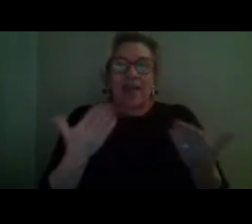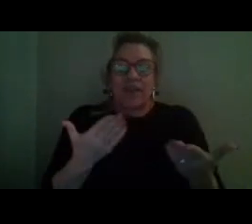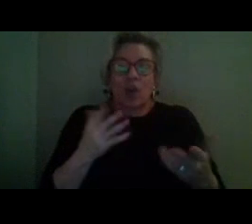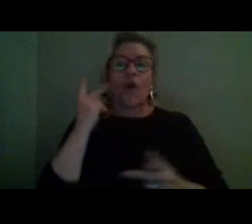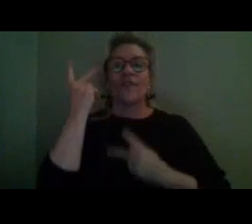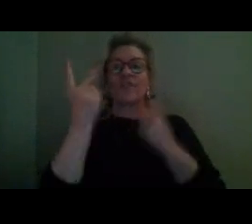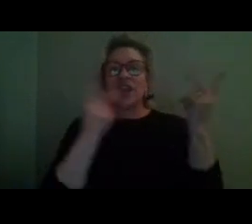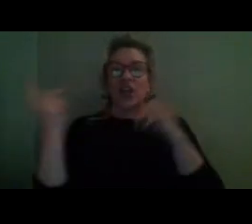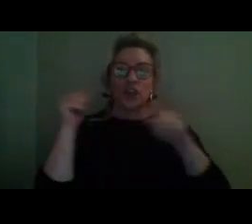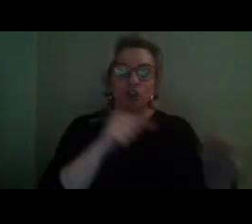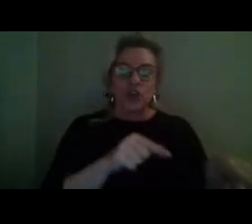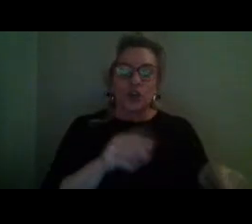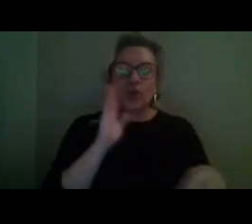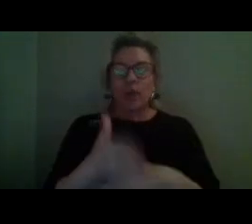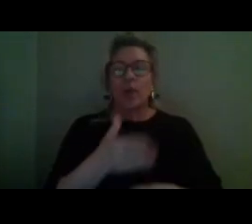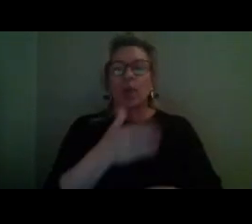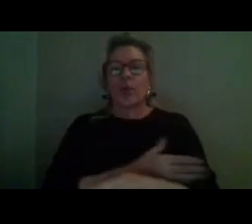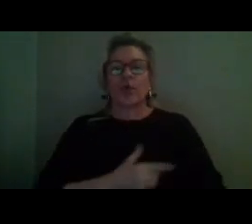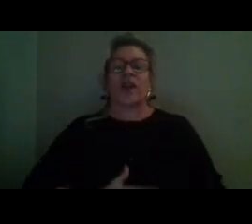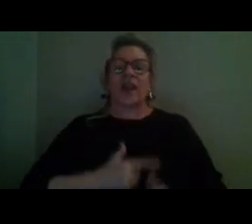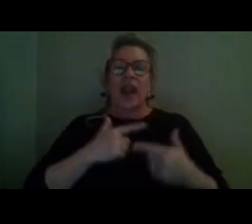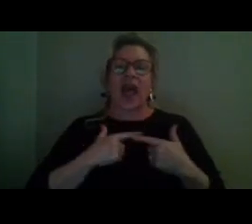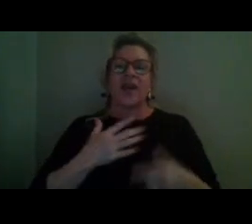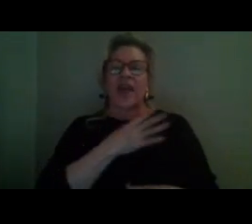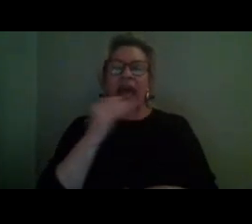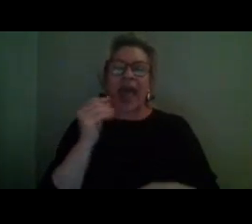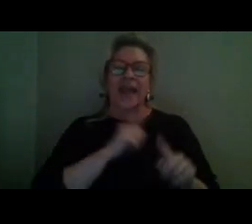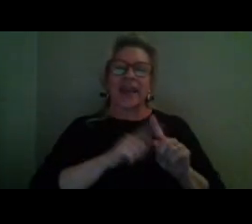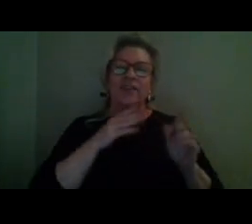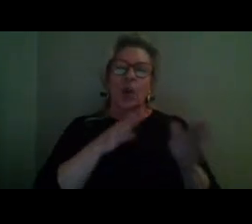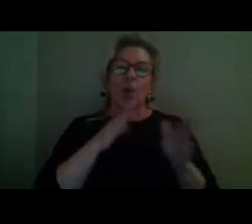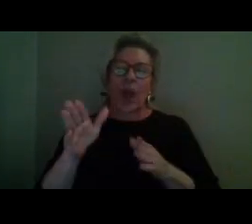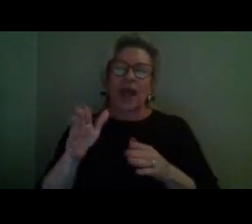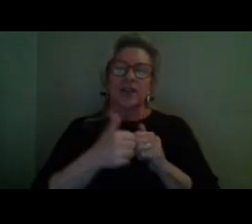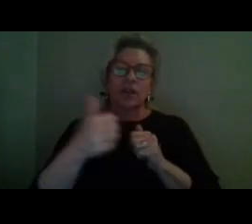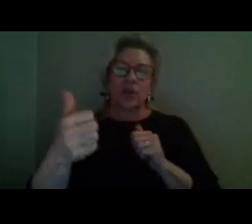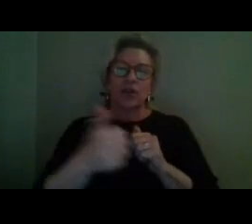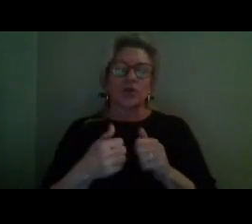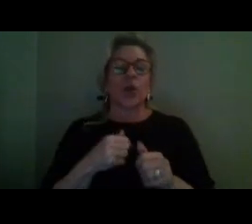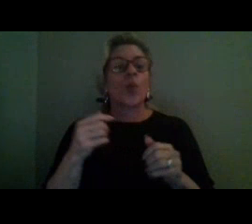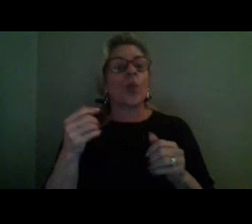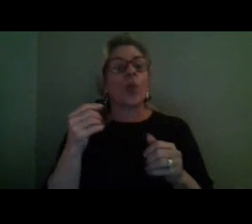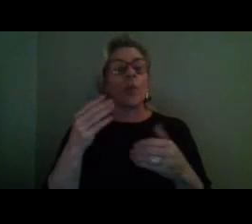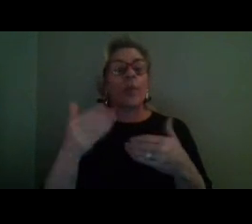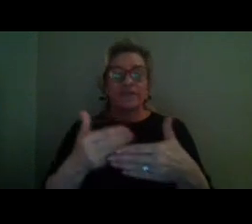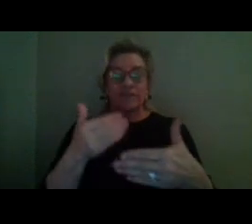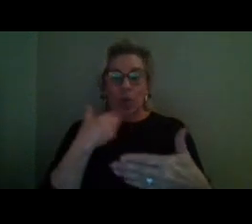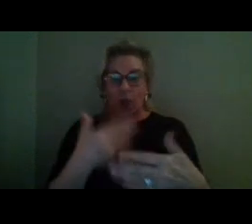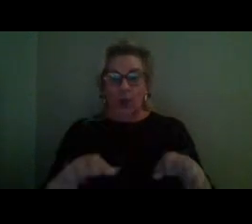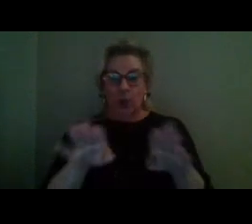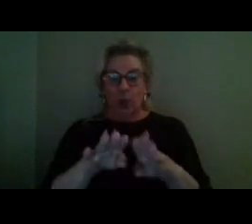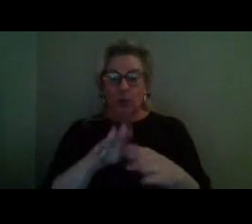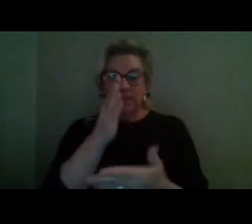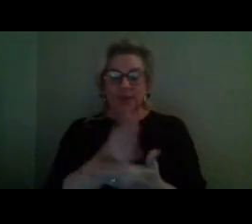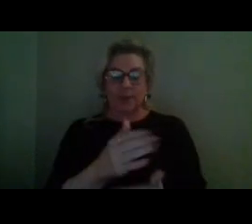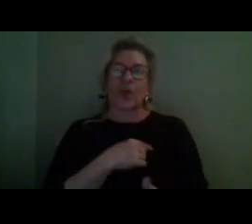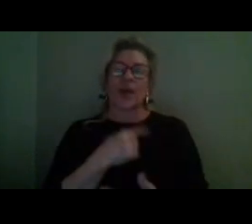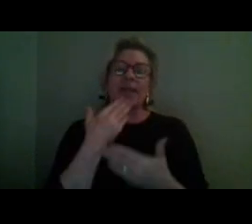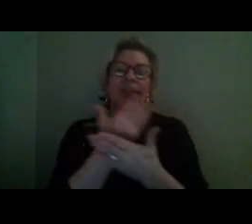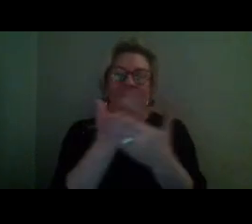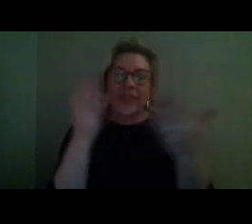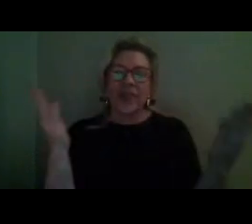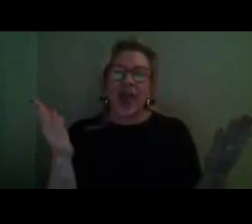life and promoting active transportation. In closing, I want to commend your staff on the commitment to assisting local agencies to select